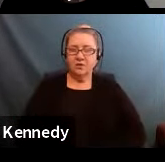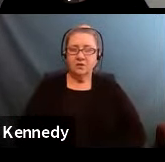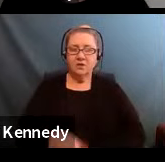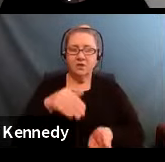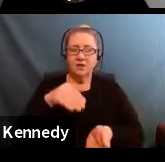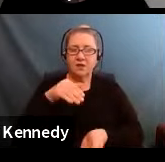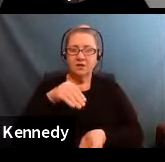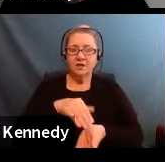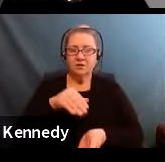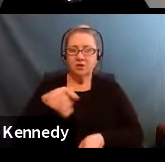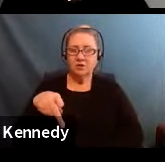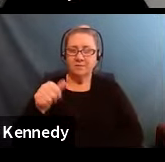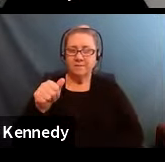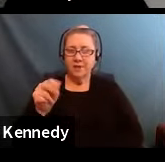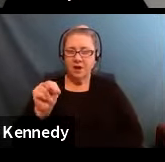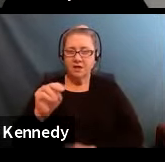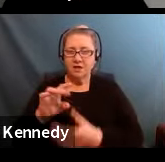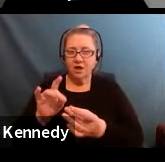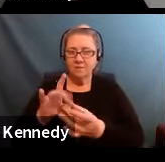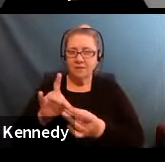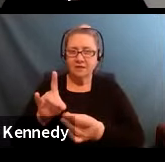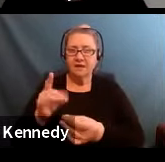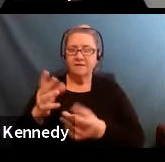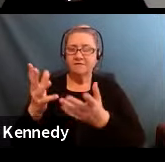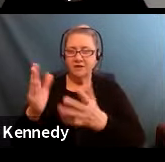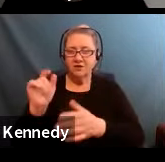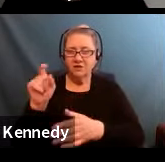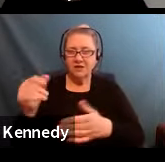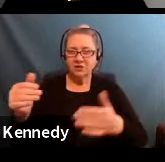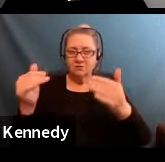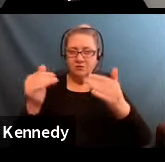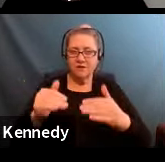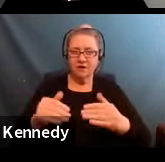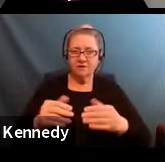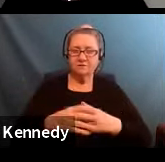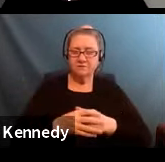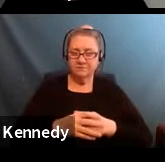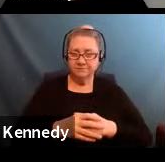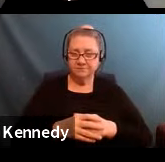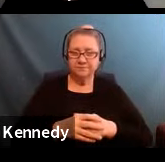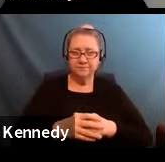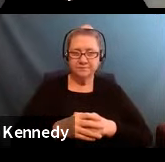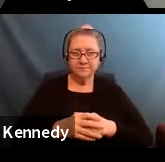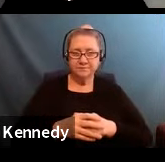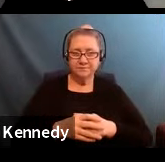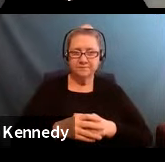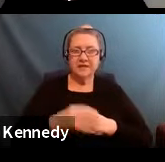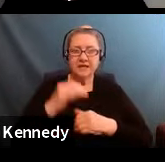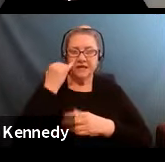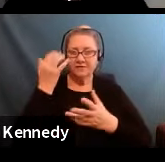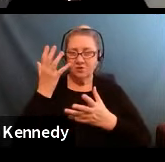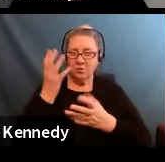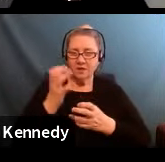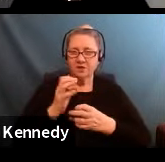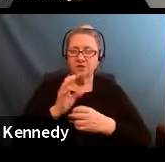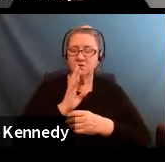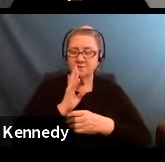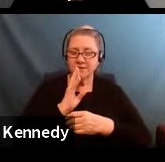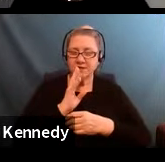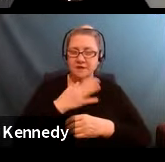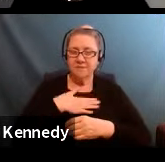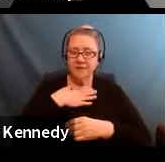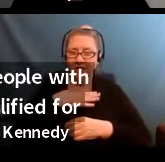think you wanted to make a comment, and then we're going to have to move on to our next topic. So I encourage everyone that wanted to speak verbally to put